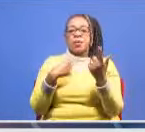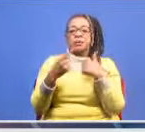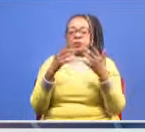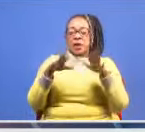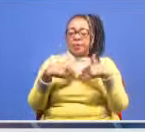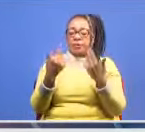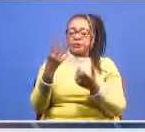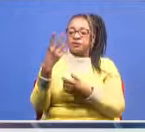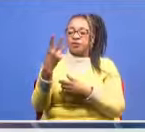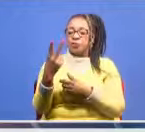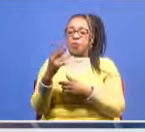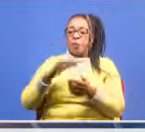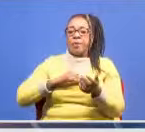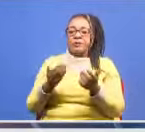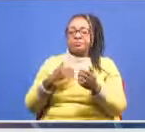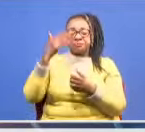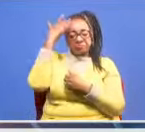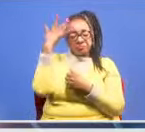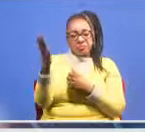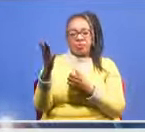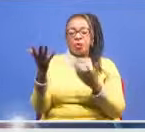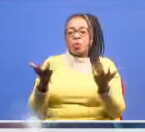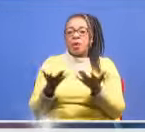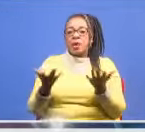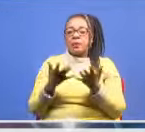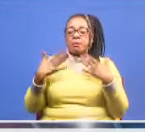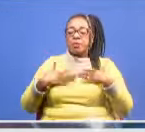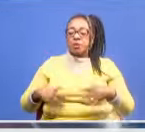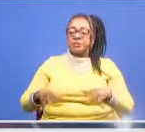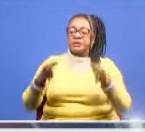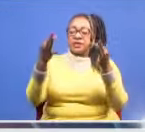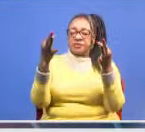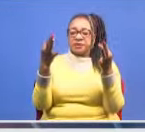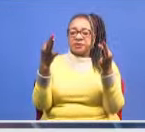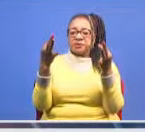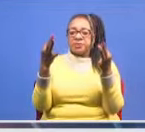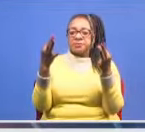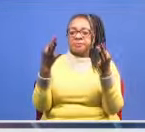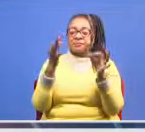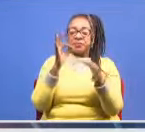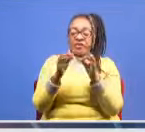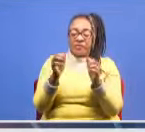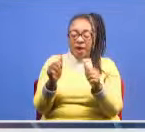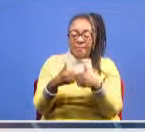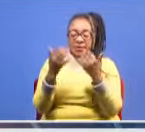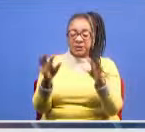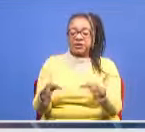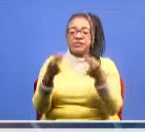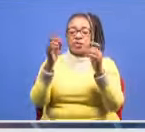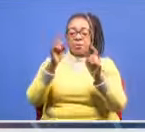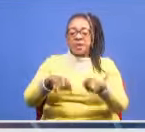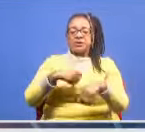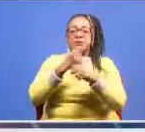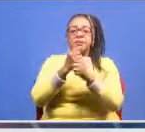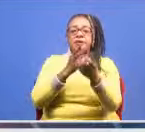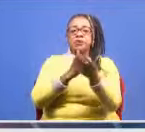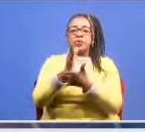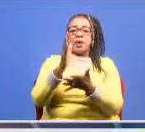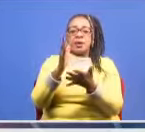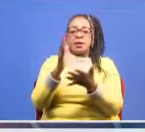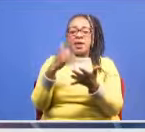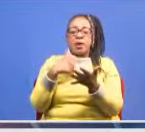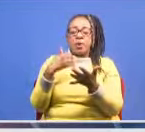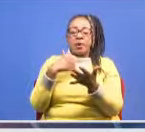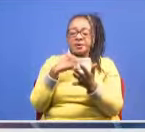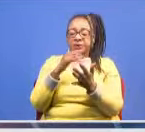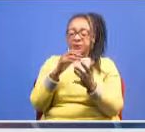We don't know whether these women, their bodies will be discovered. And if they are discovered, we have to make sure that our intelligence moves